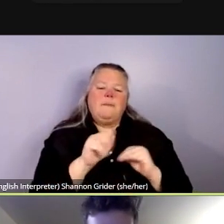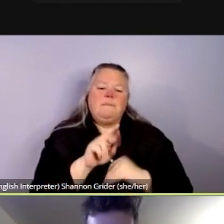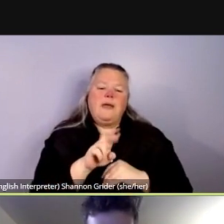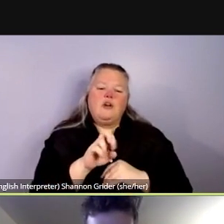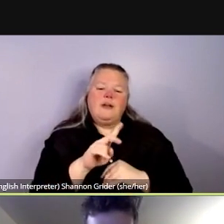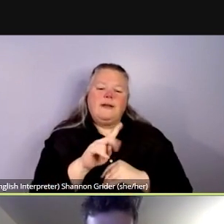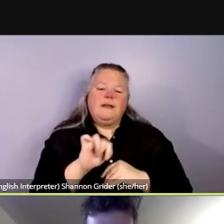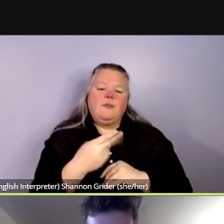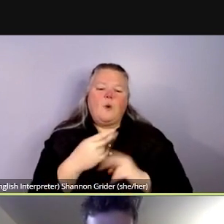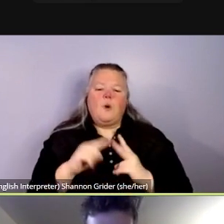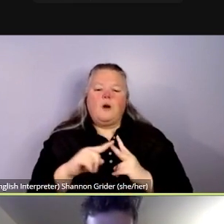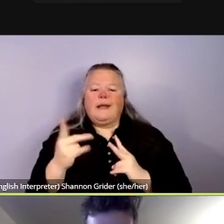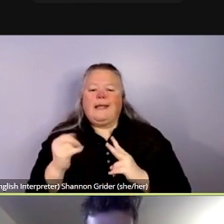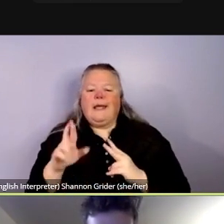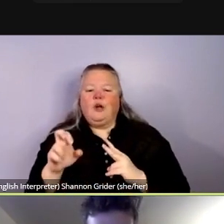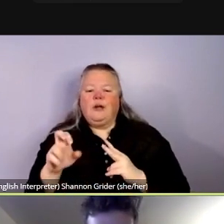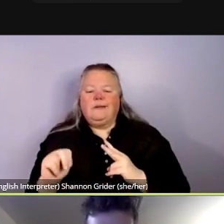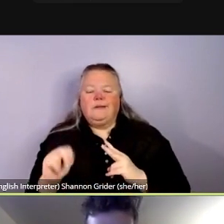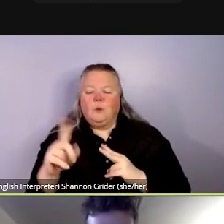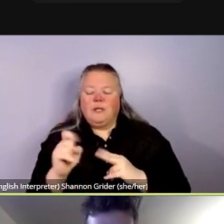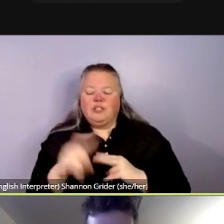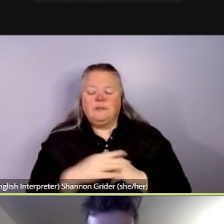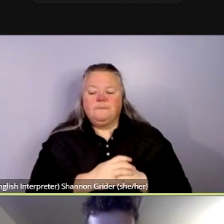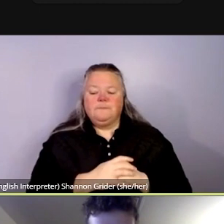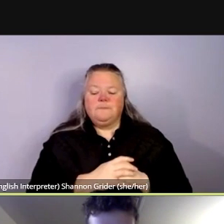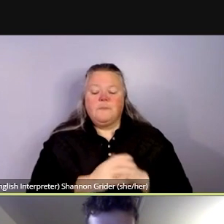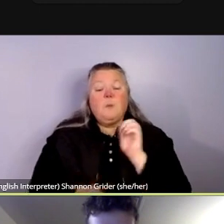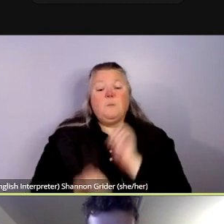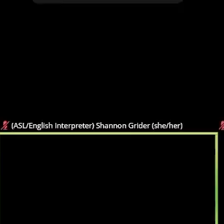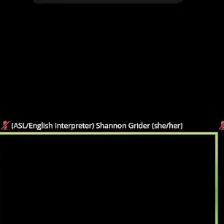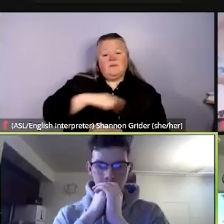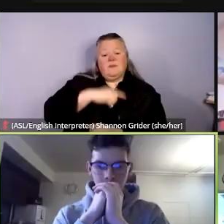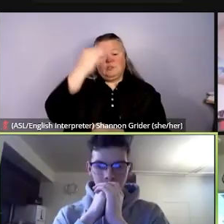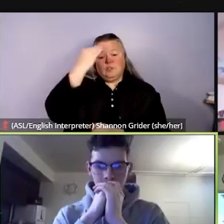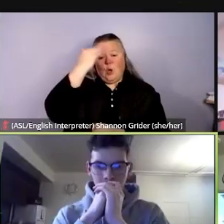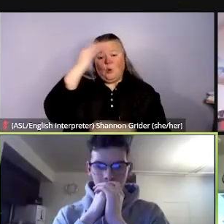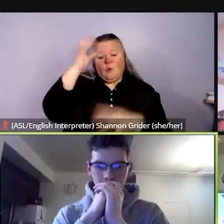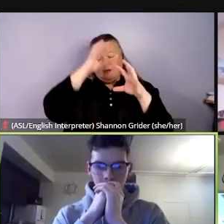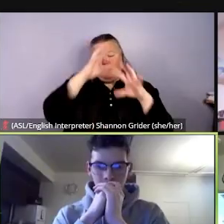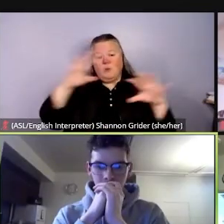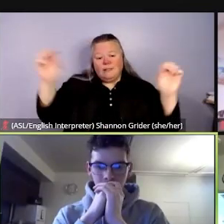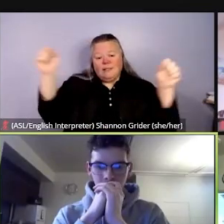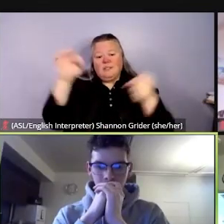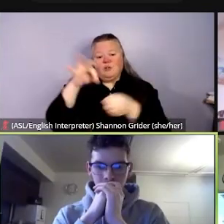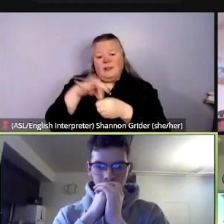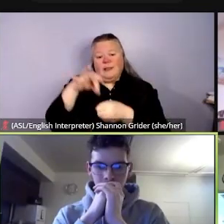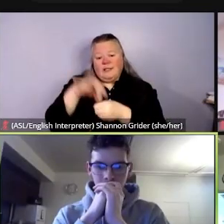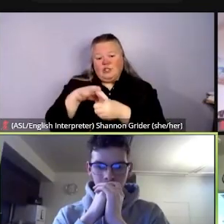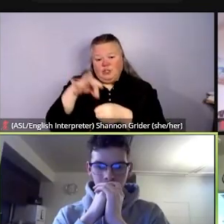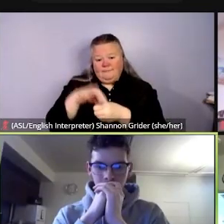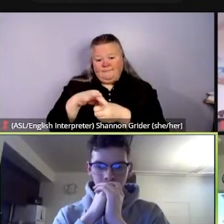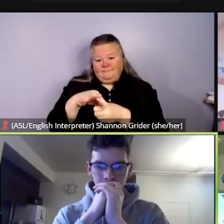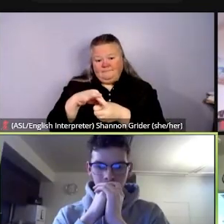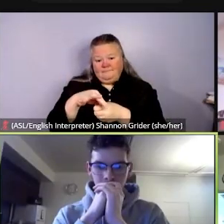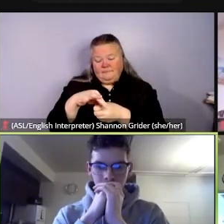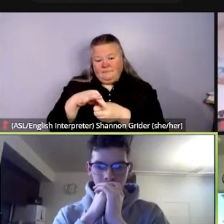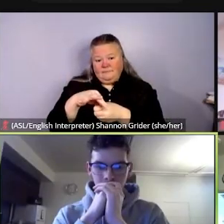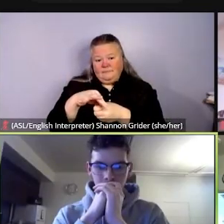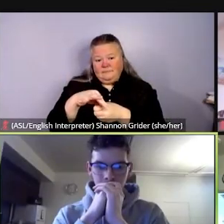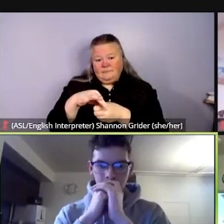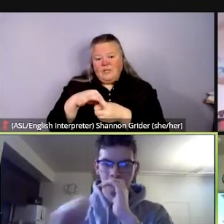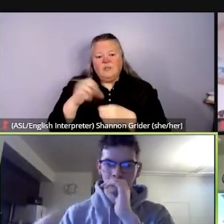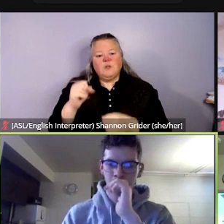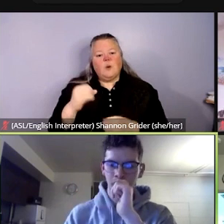but so most of us are aware there's a presidential election. And so I was kind of